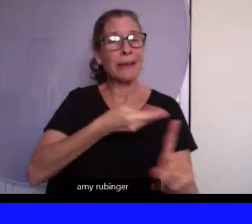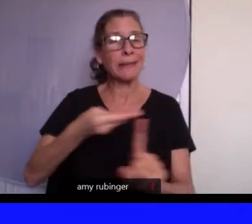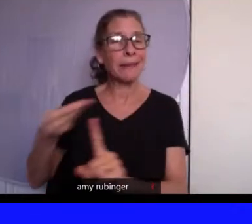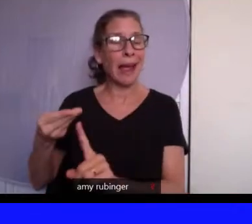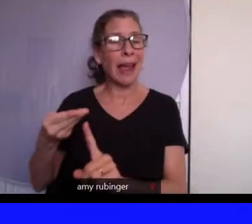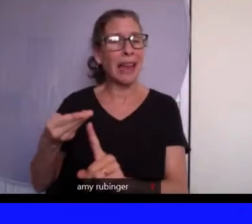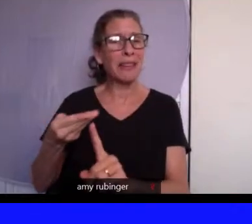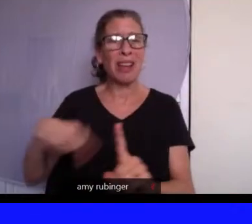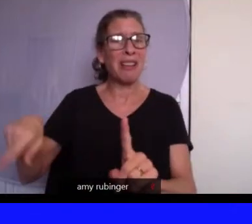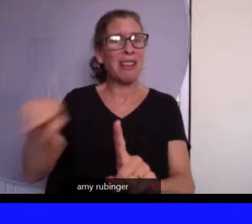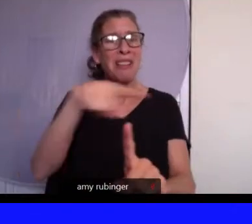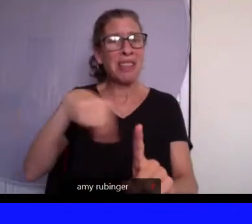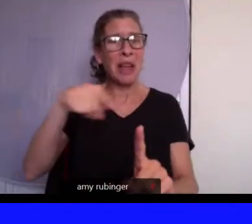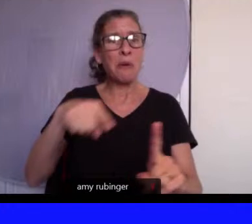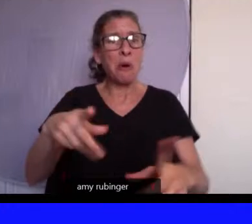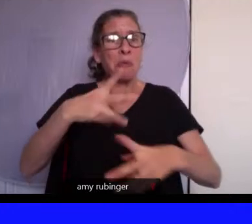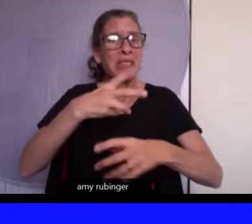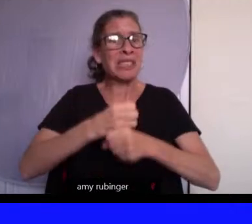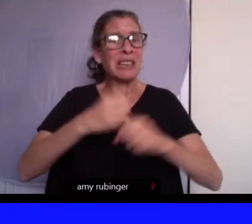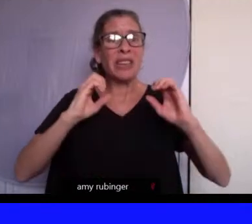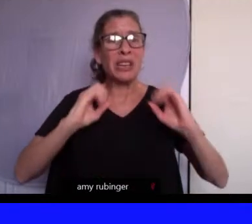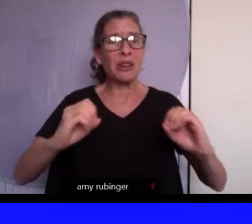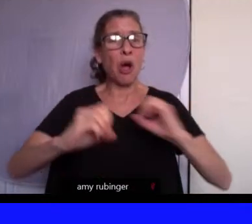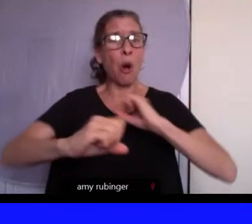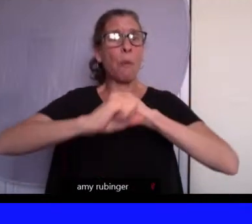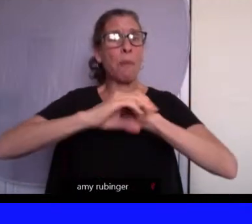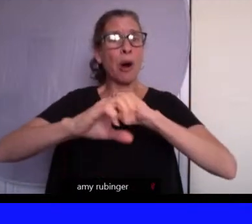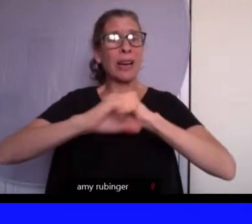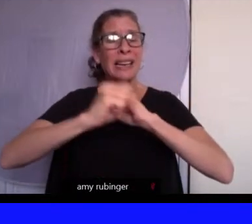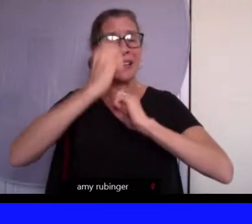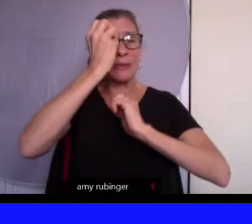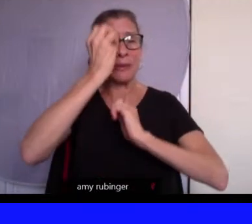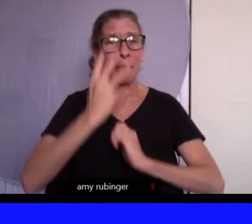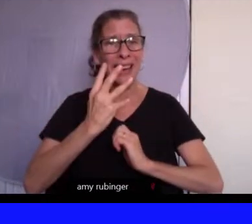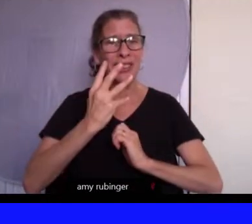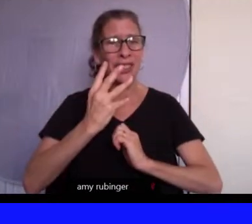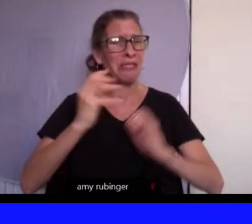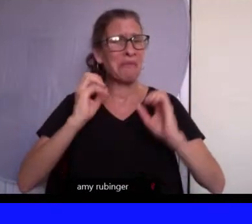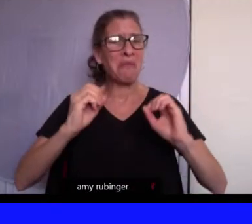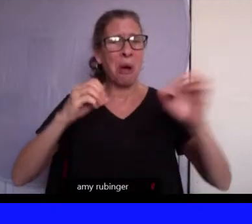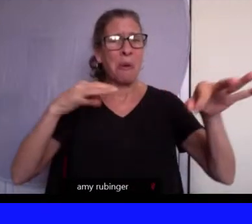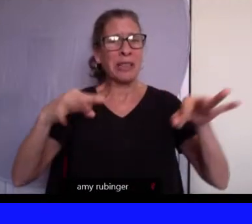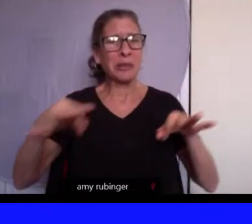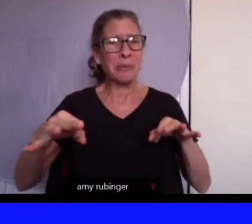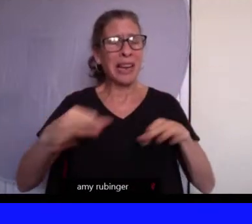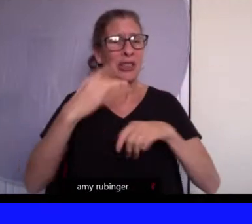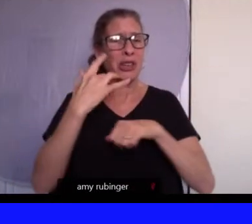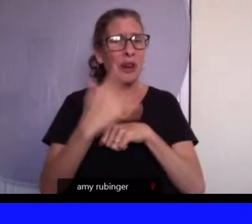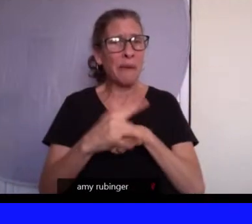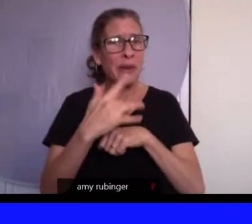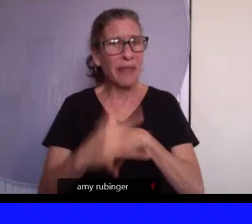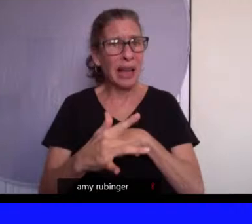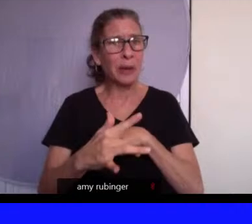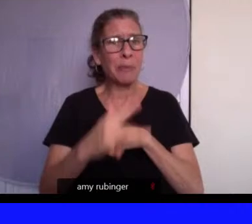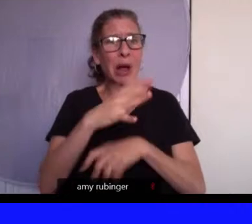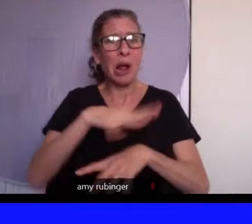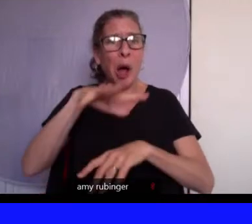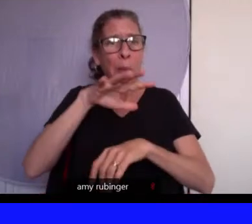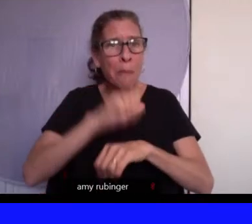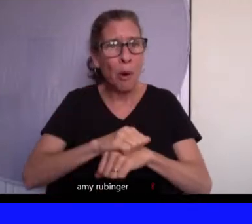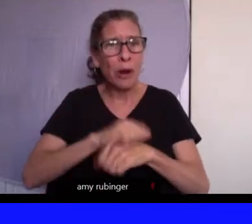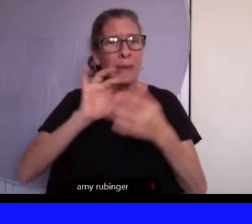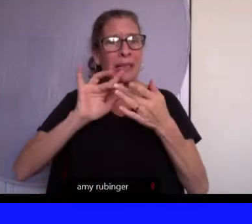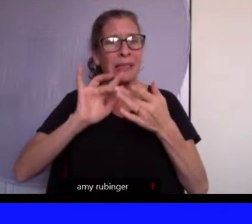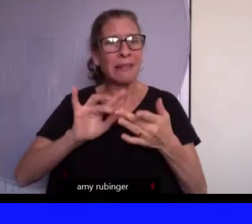alerted, we make sure the follow-up happens. We're actually mostly just watching because the primary care teams are also getting